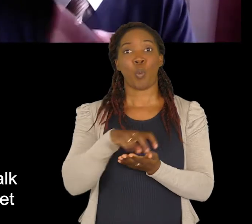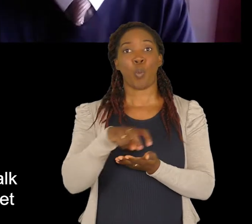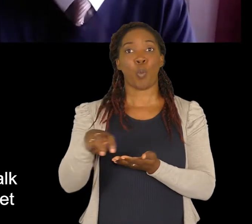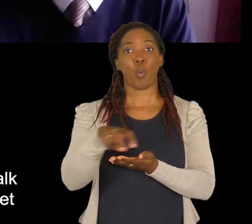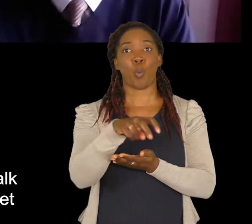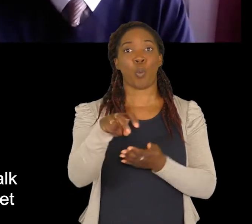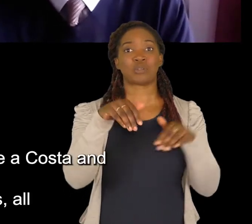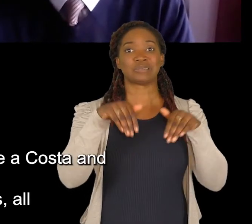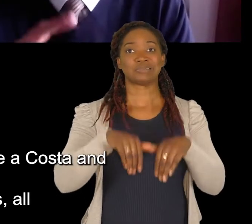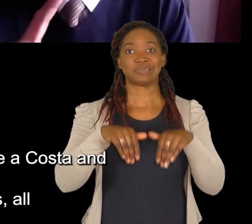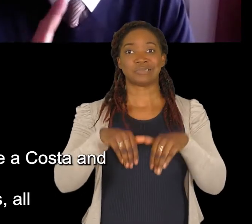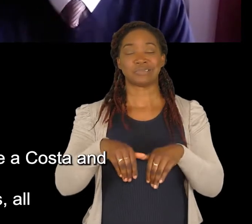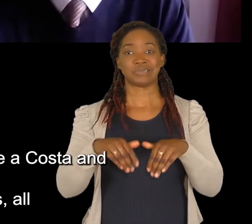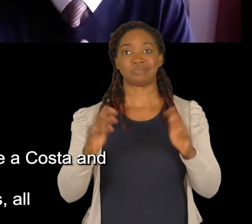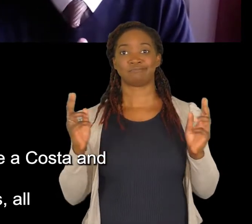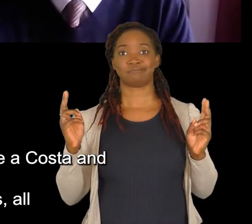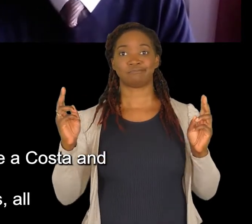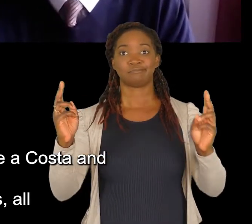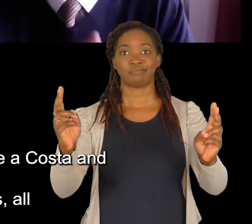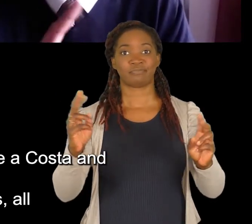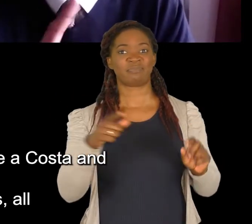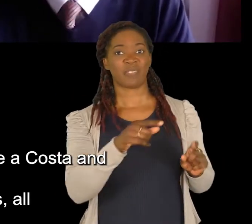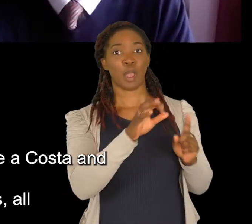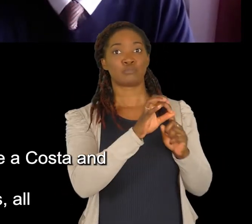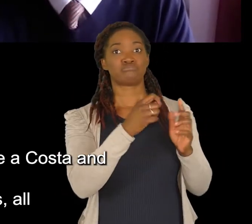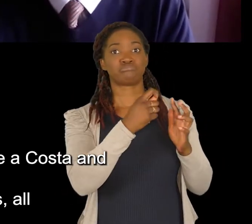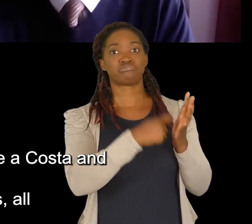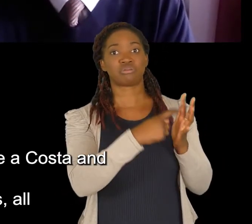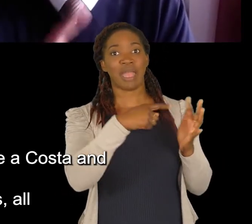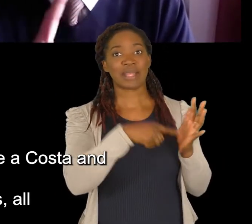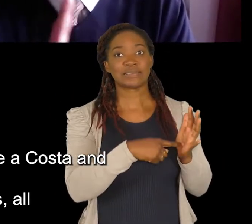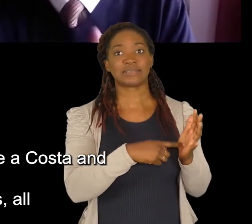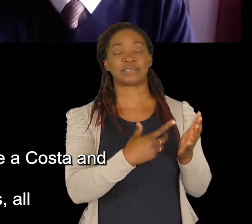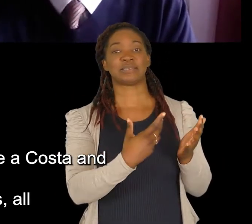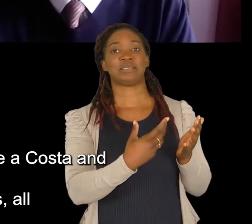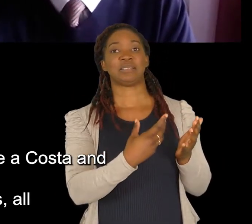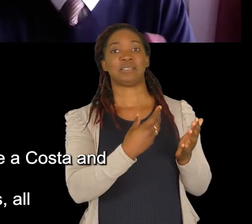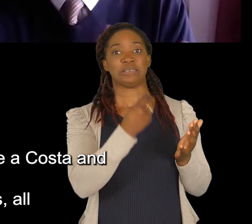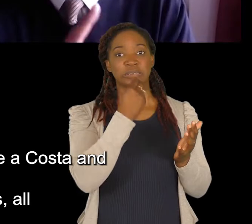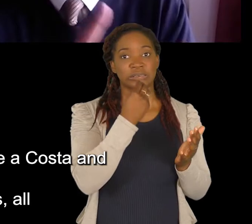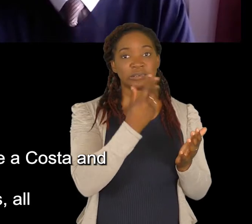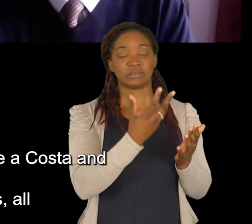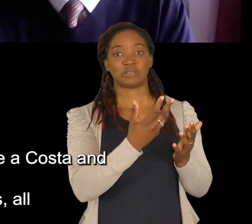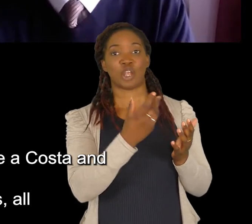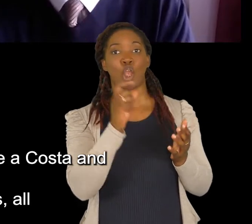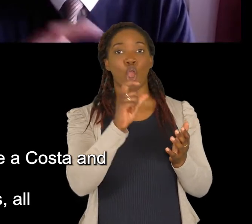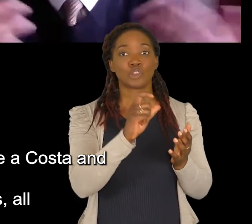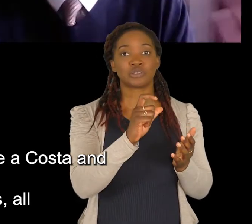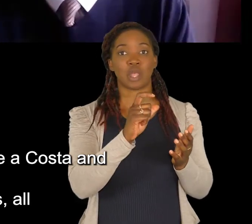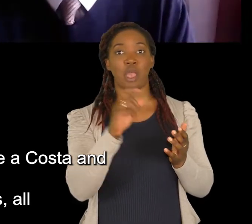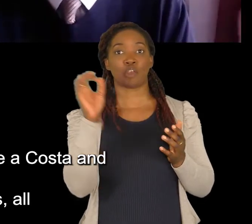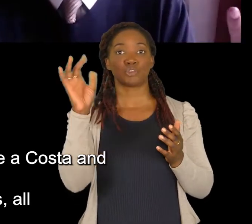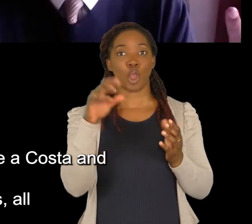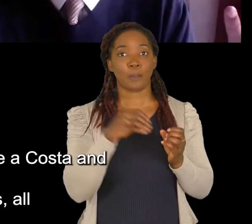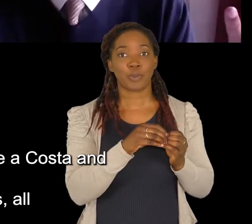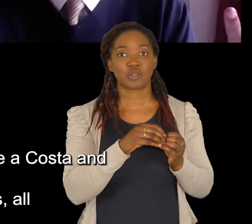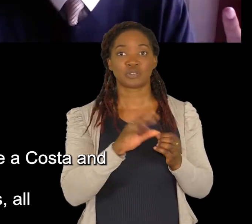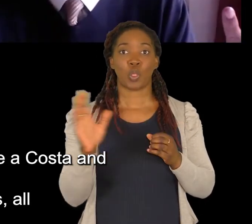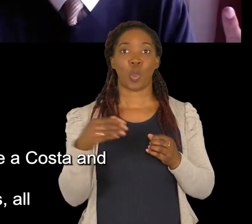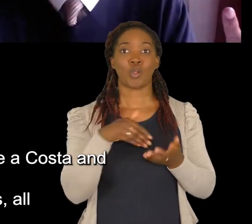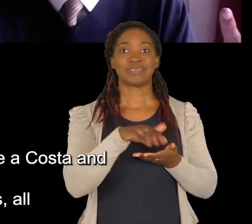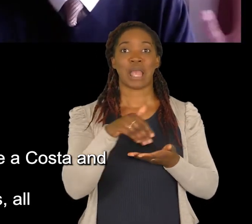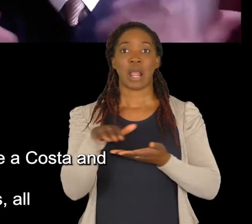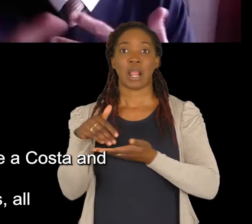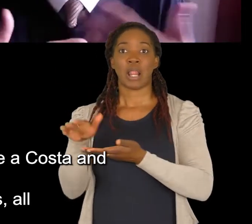and you'll see a Pret, and you'll see an Eat, and you'll see a Joe the Juice, and you see a Costa, and you see a Starbucks. They're all selling